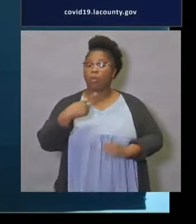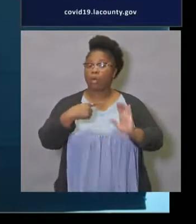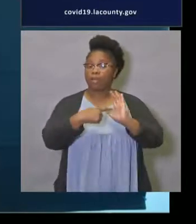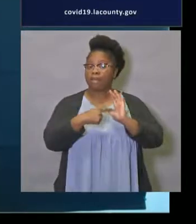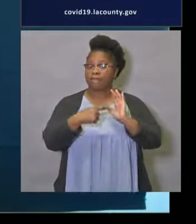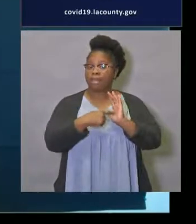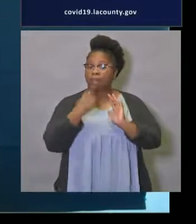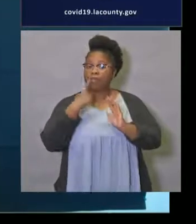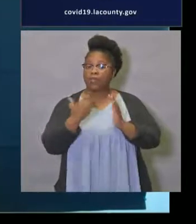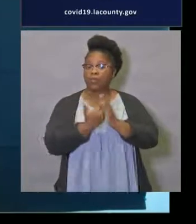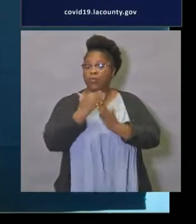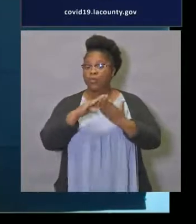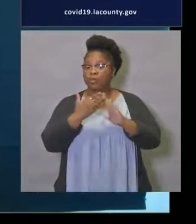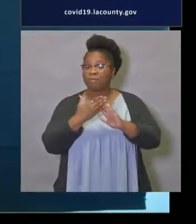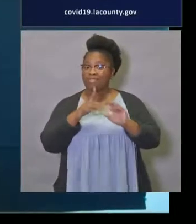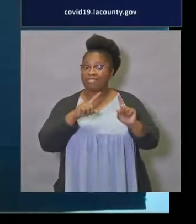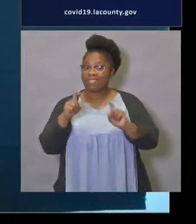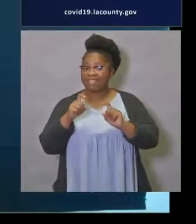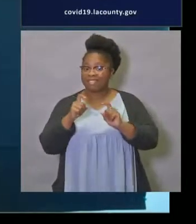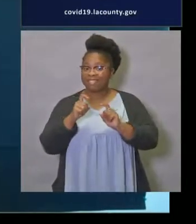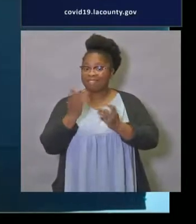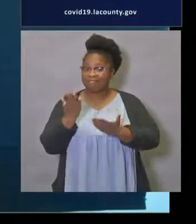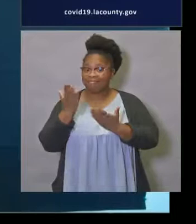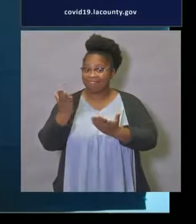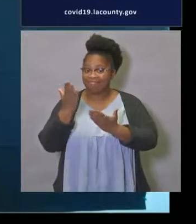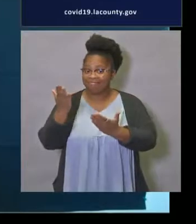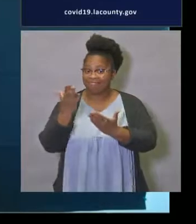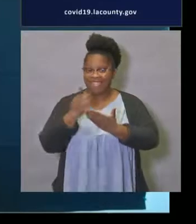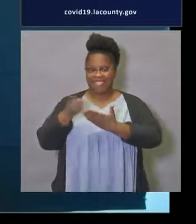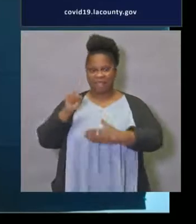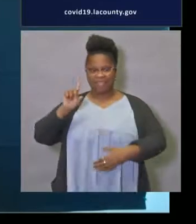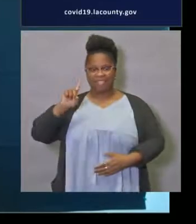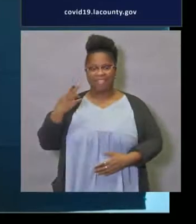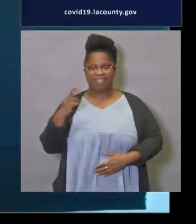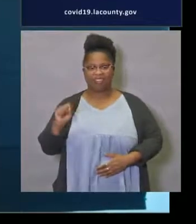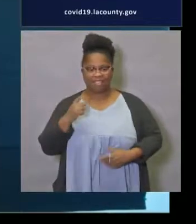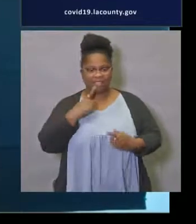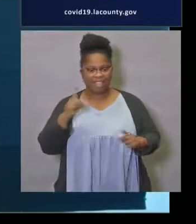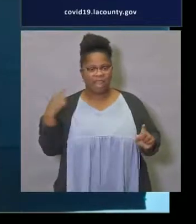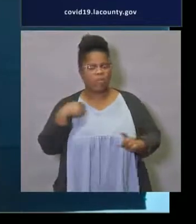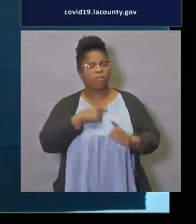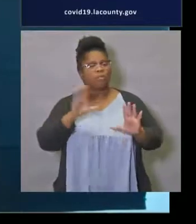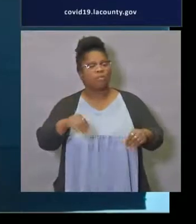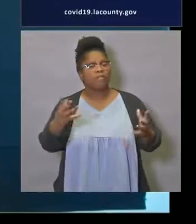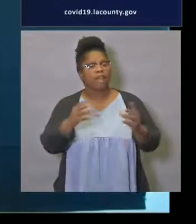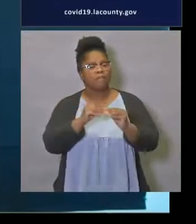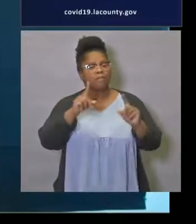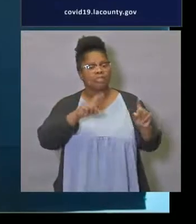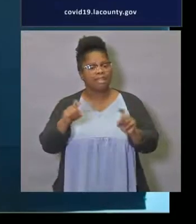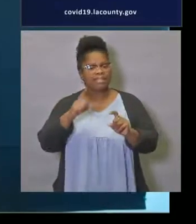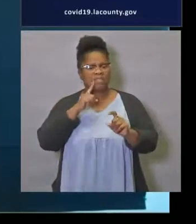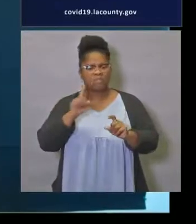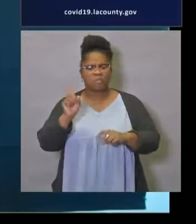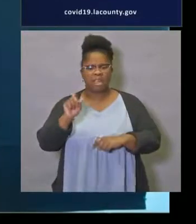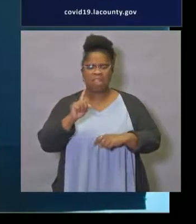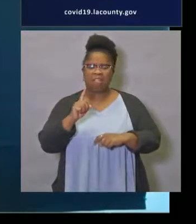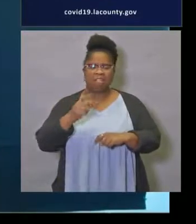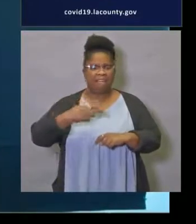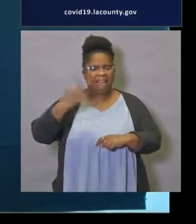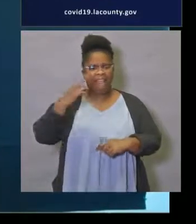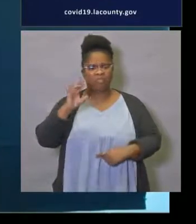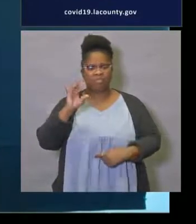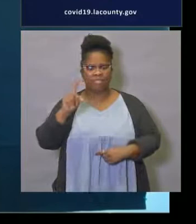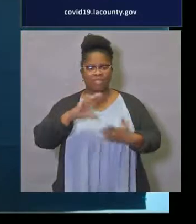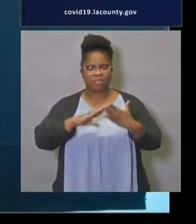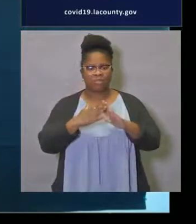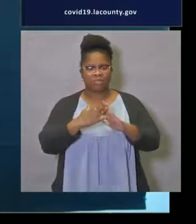testing initiatives, last week DHS announced that we are expanding access to testing within some of the most at-risk communities